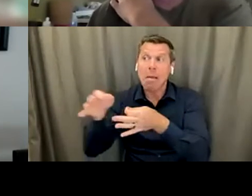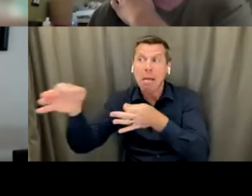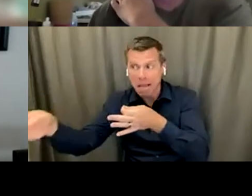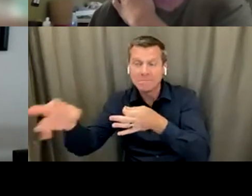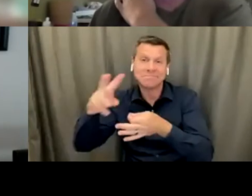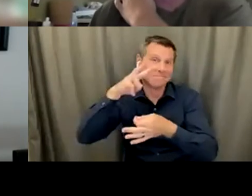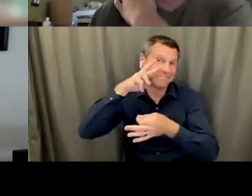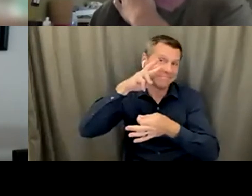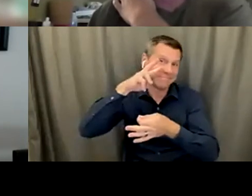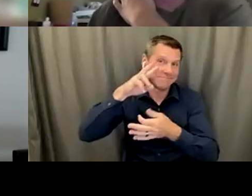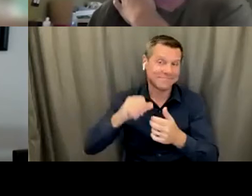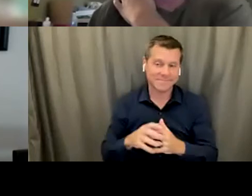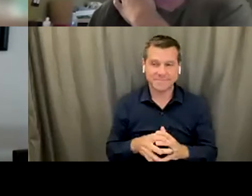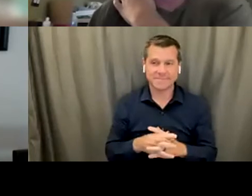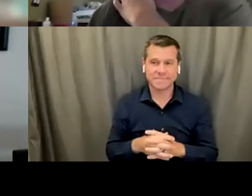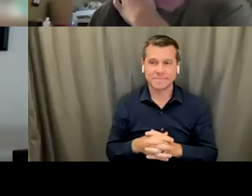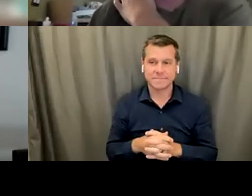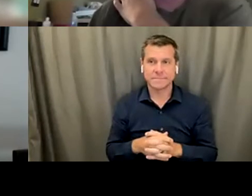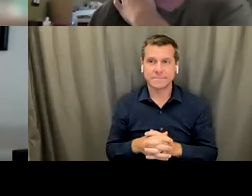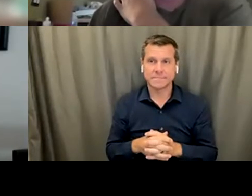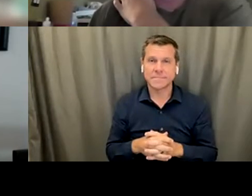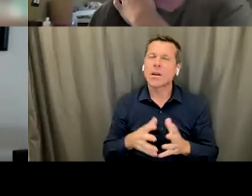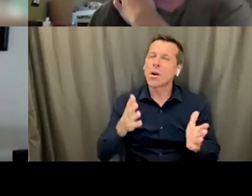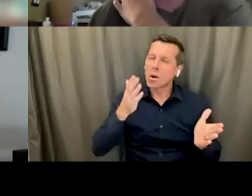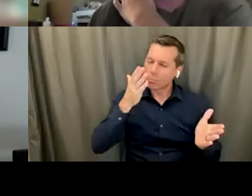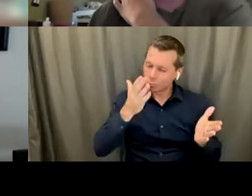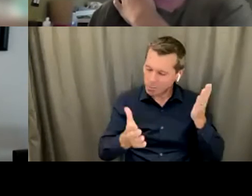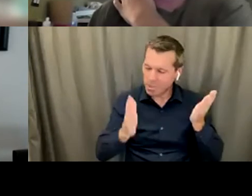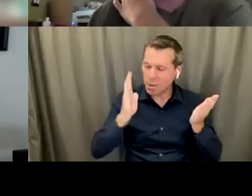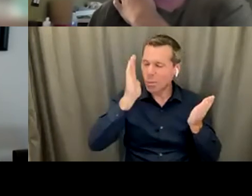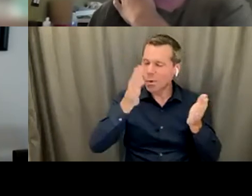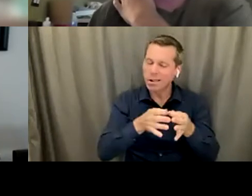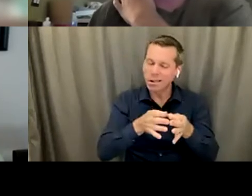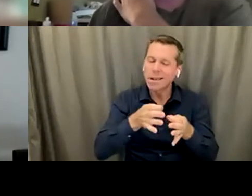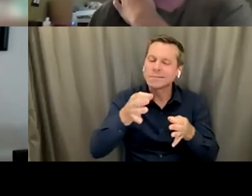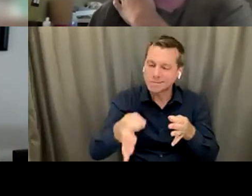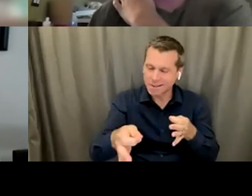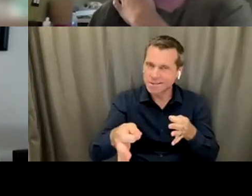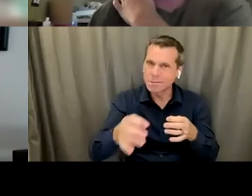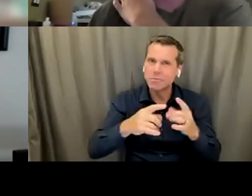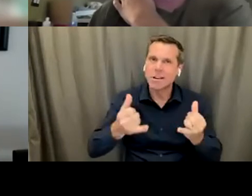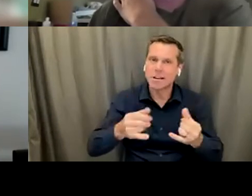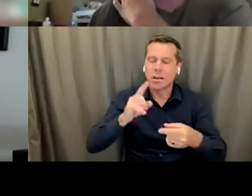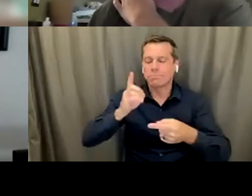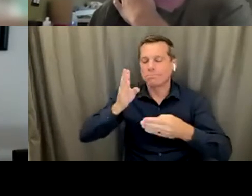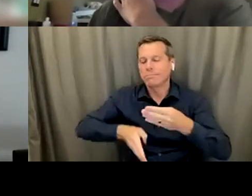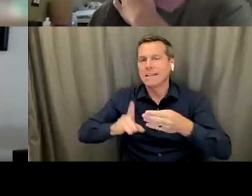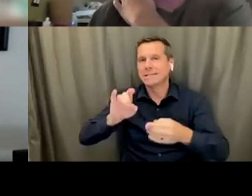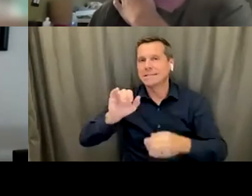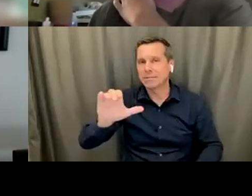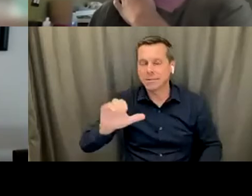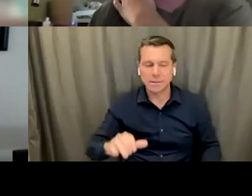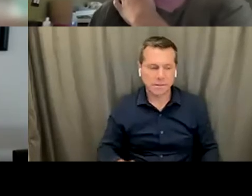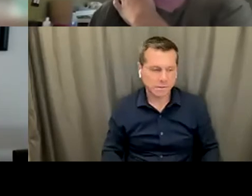though. I would say that it's likely to be extended. So if the student tells us that they're